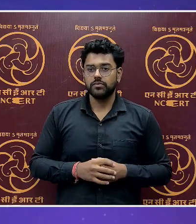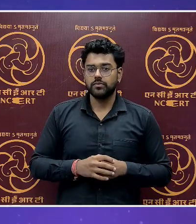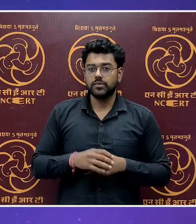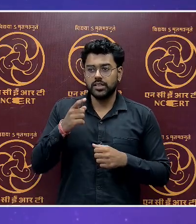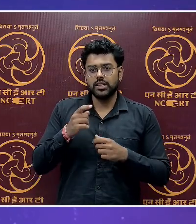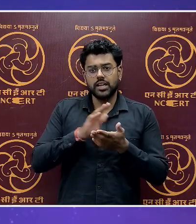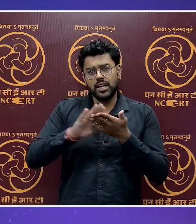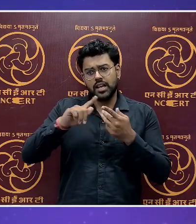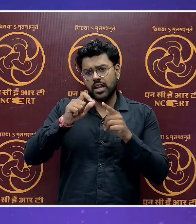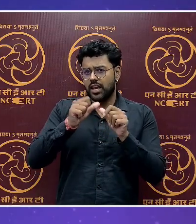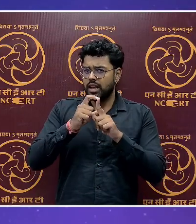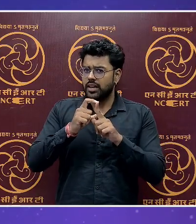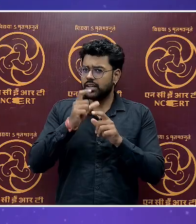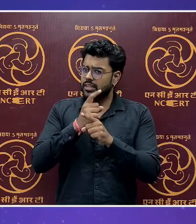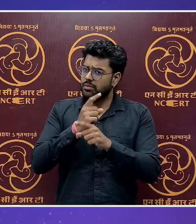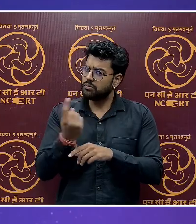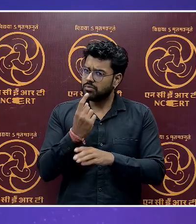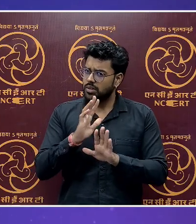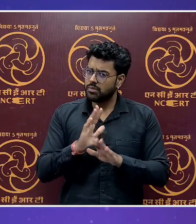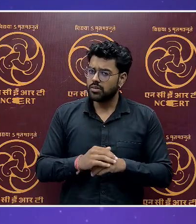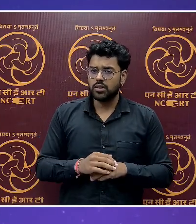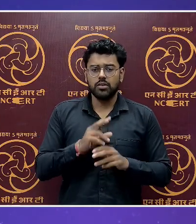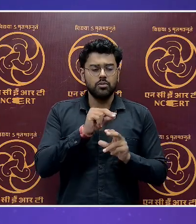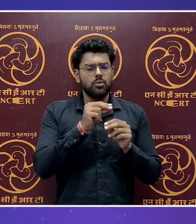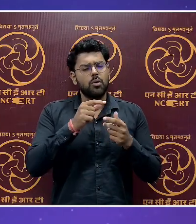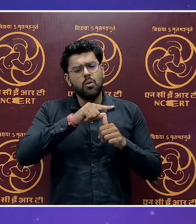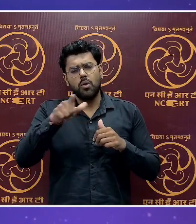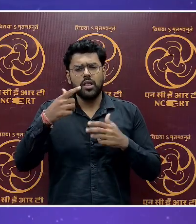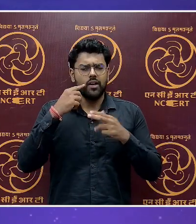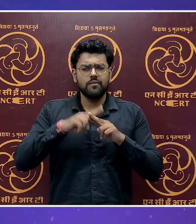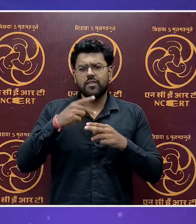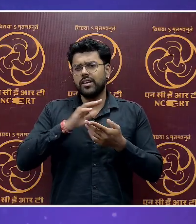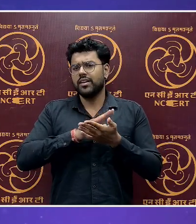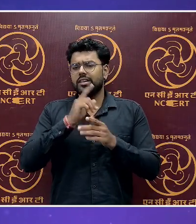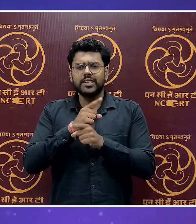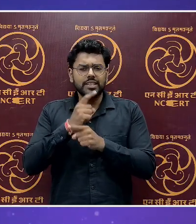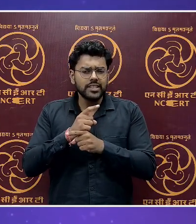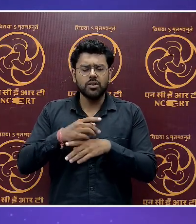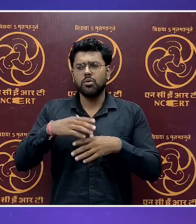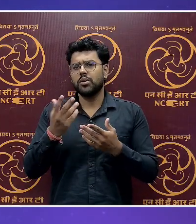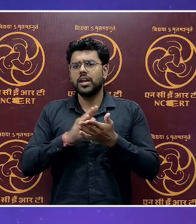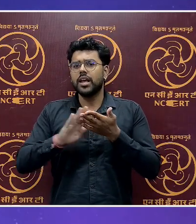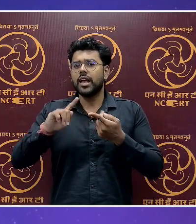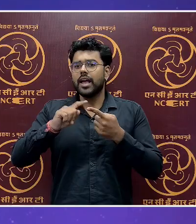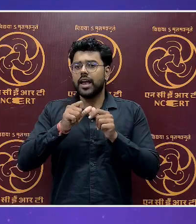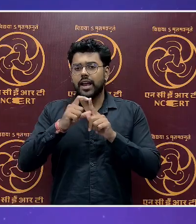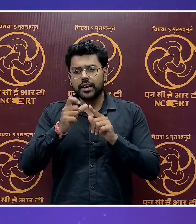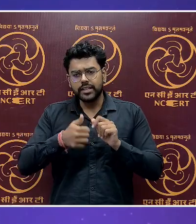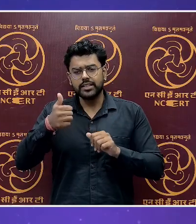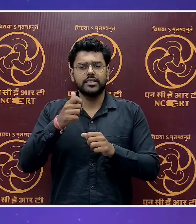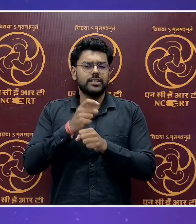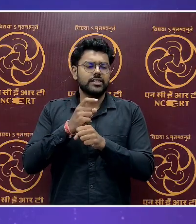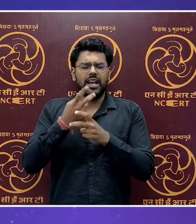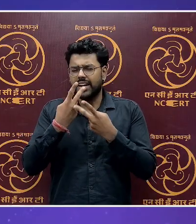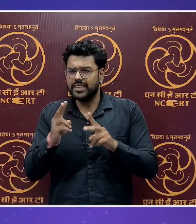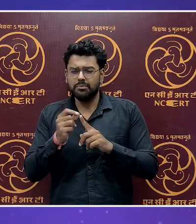for headmasters? Ma'am, it's for all. Like if you want to log in as a head teacher or a special educator, you have to log